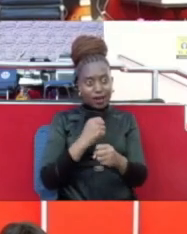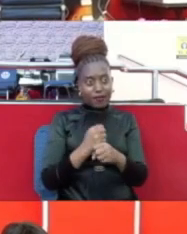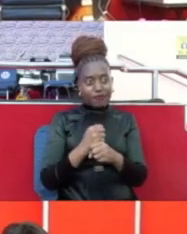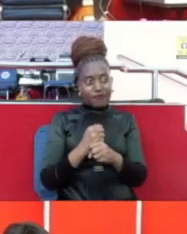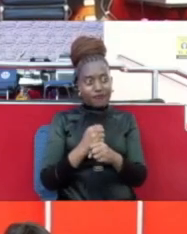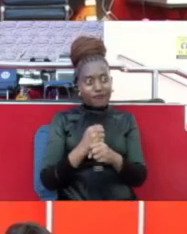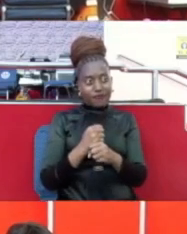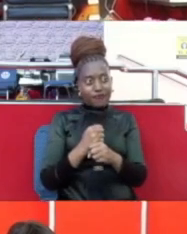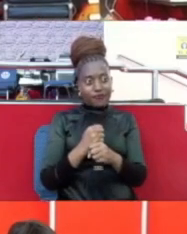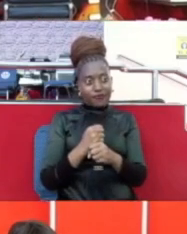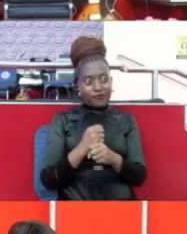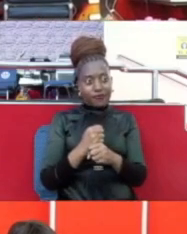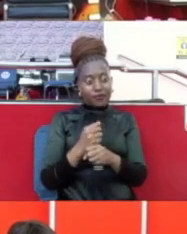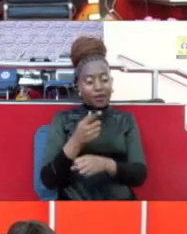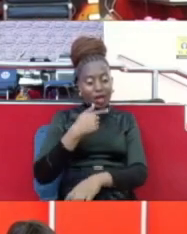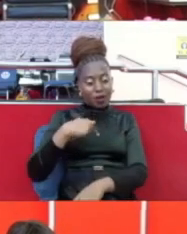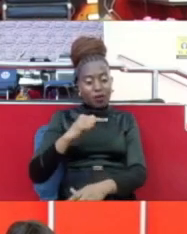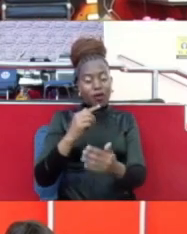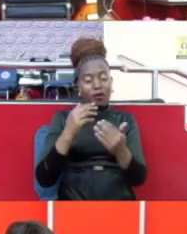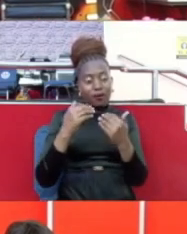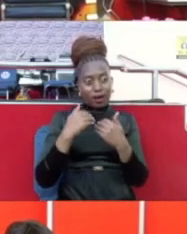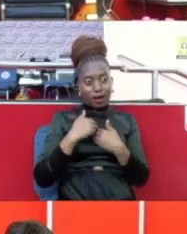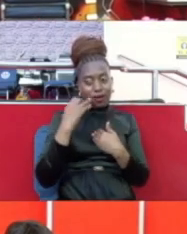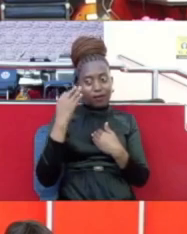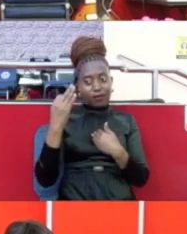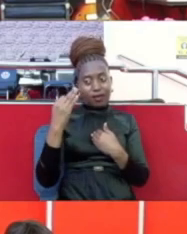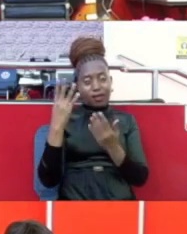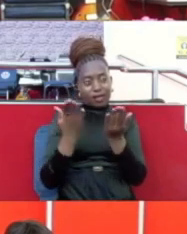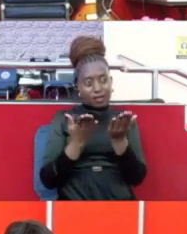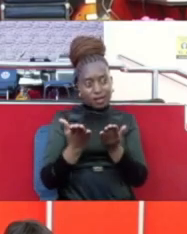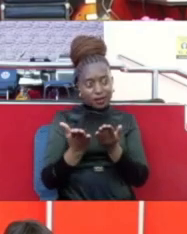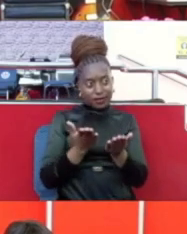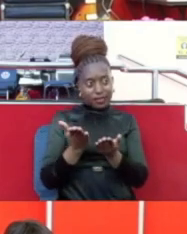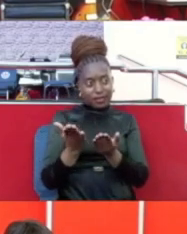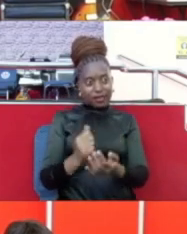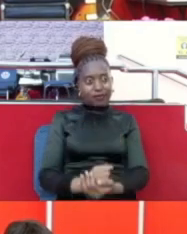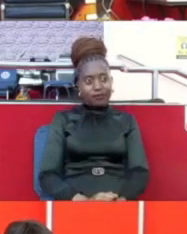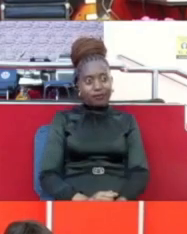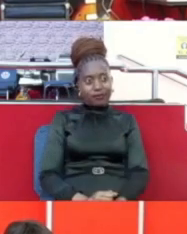mwaka huu ujao, we will be in three services. Tutakuwa na ibada tatu.